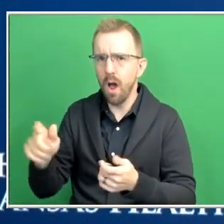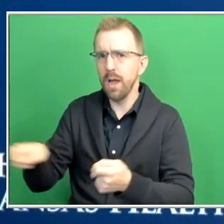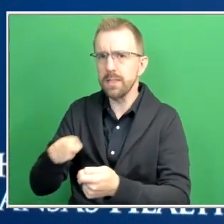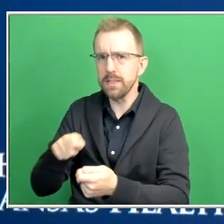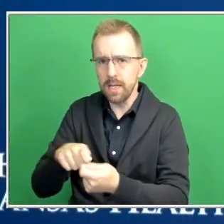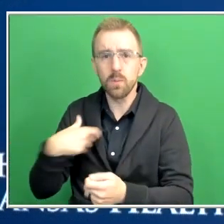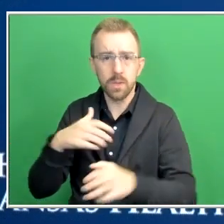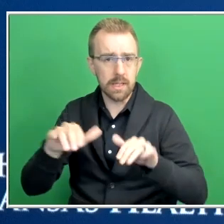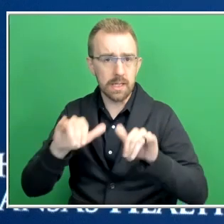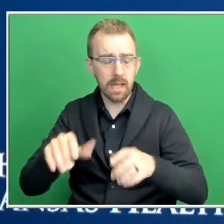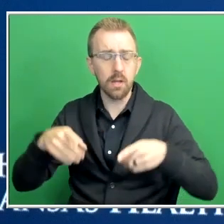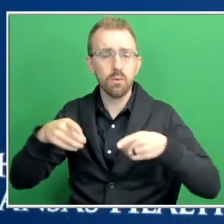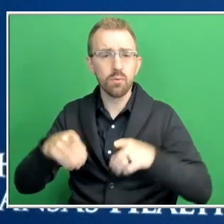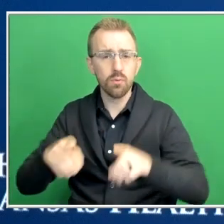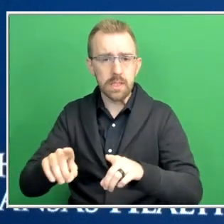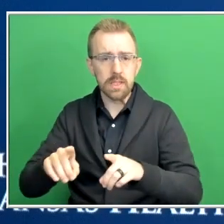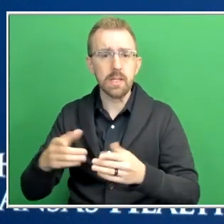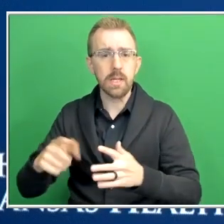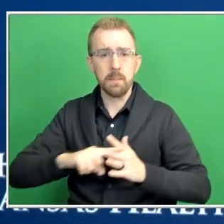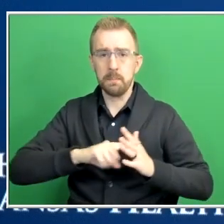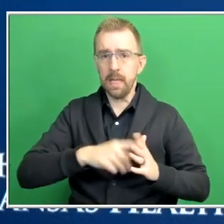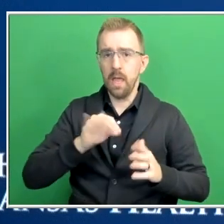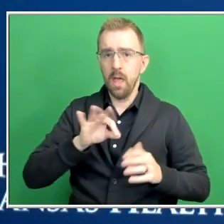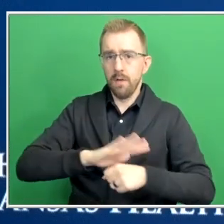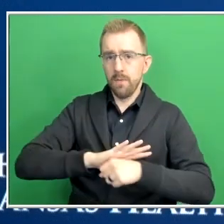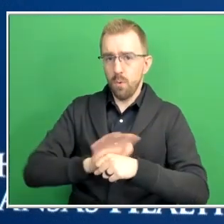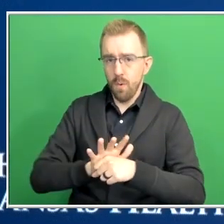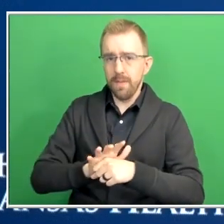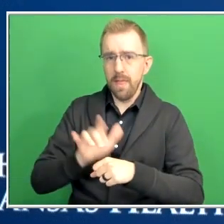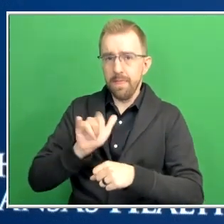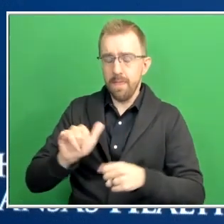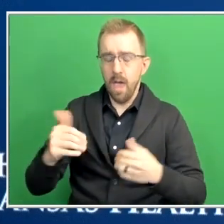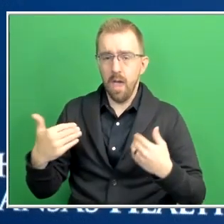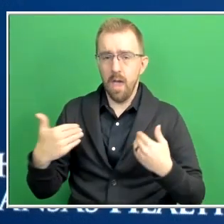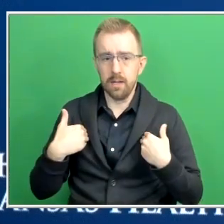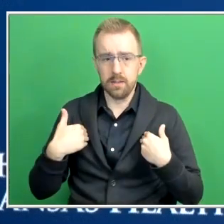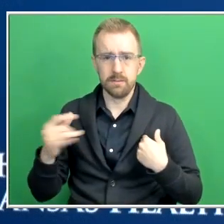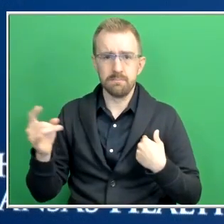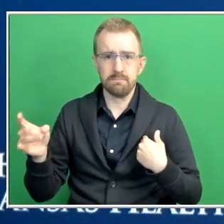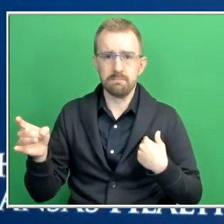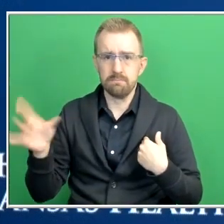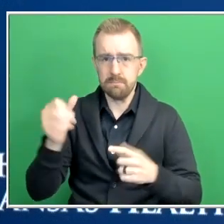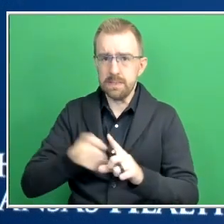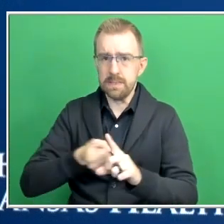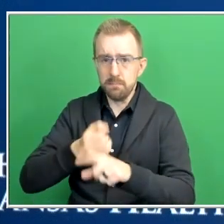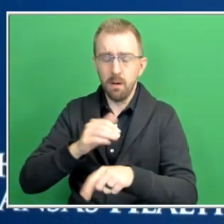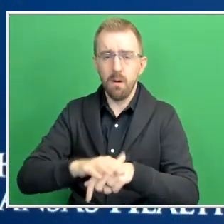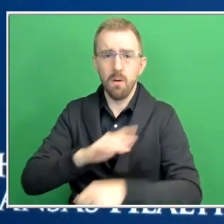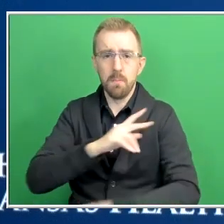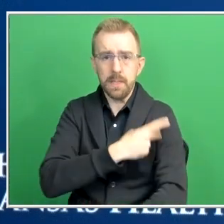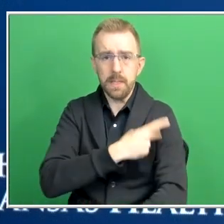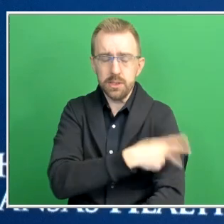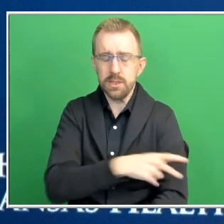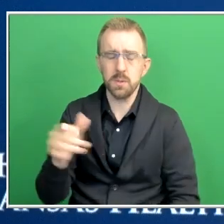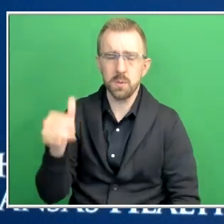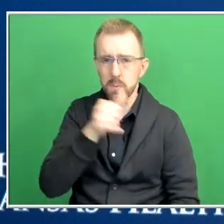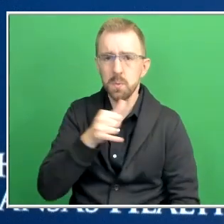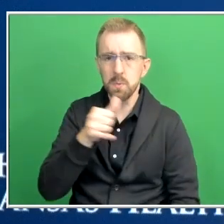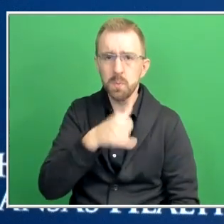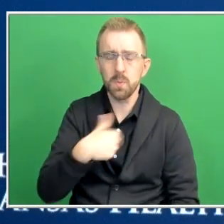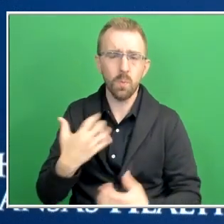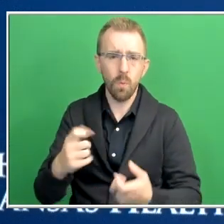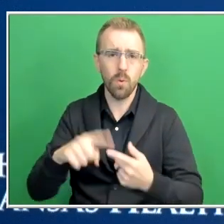during the beginning of COVID, and that has a horrendous impact on patients, and so we want to avoid